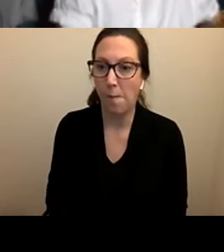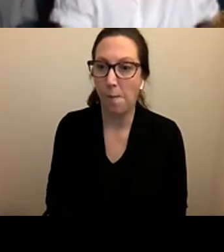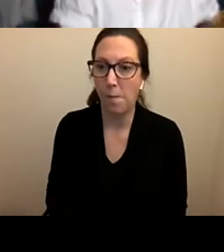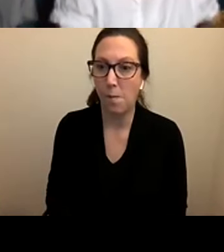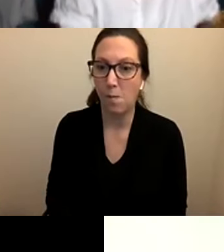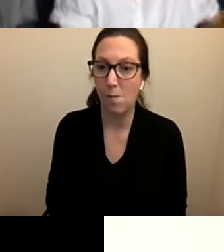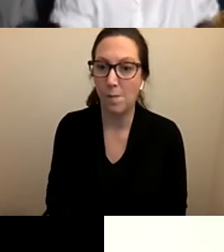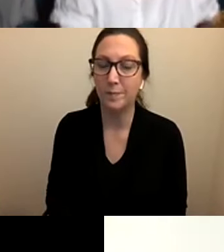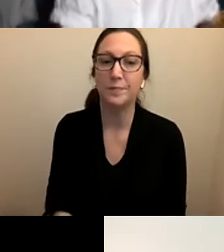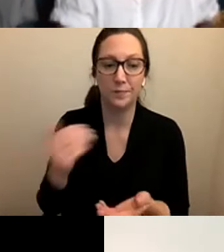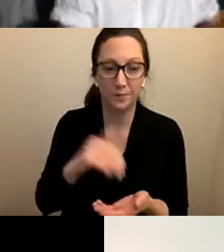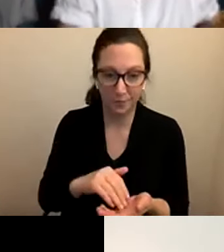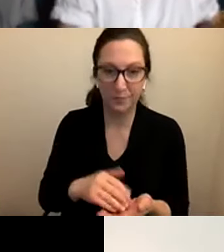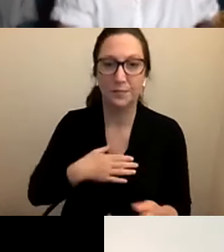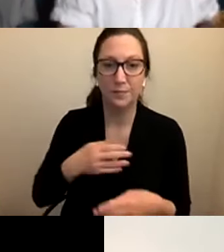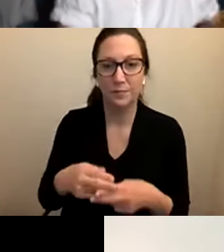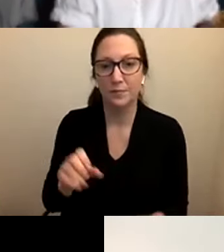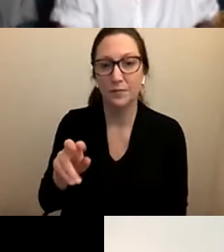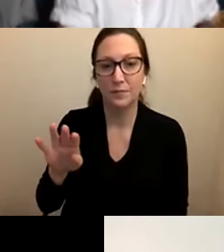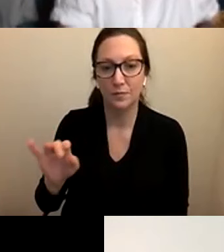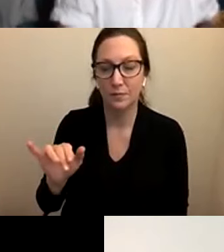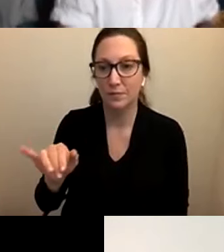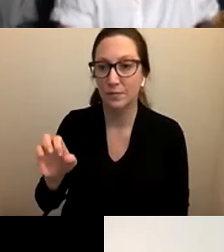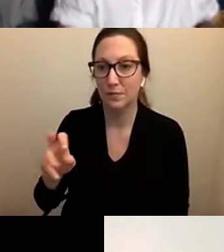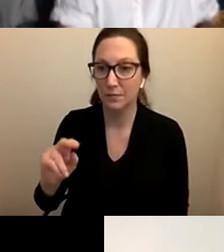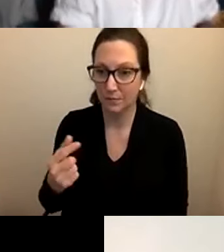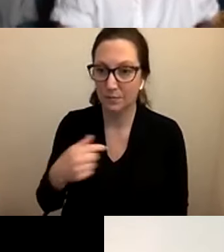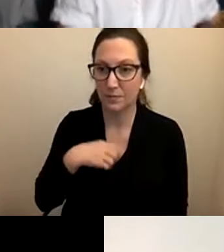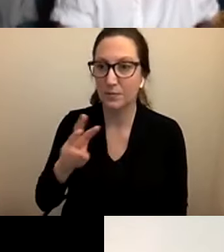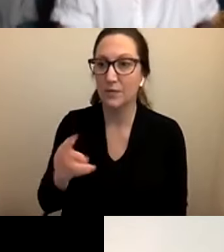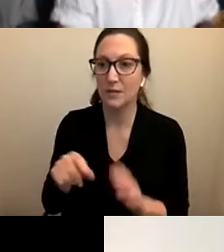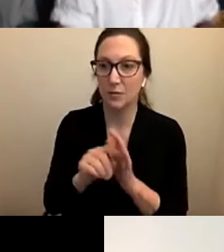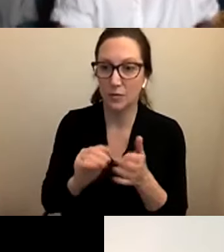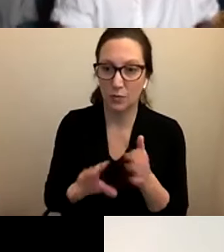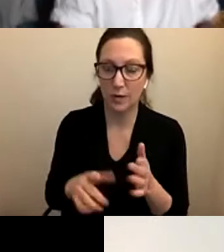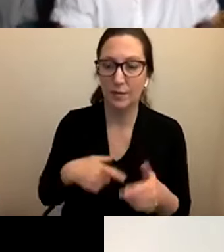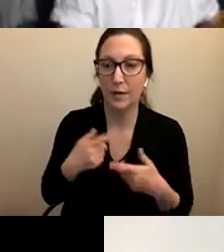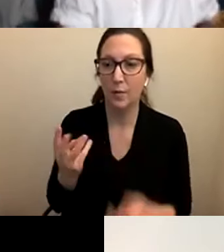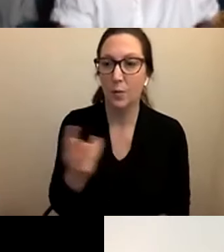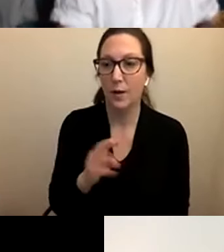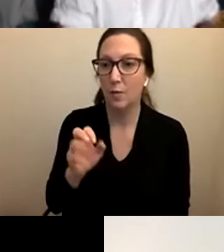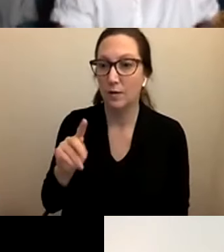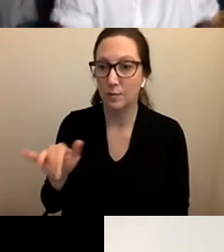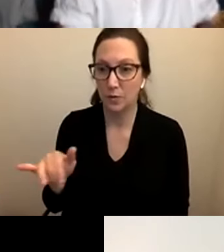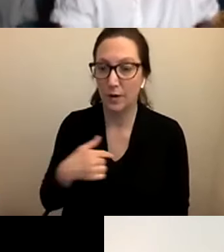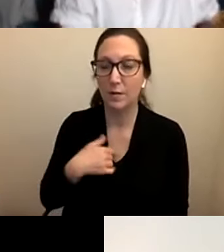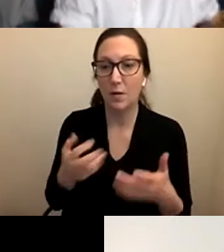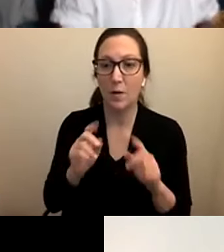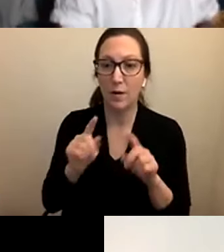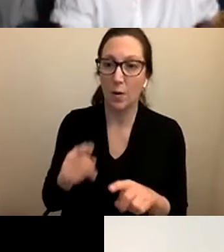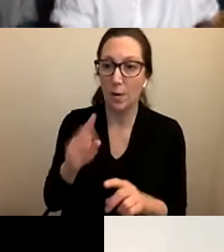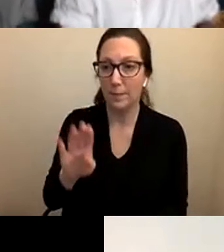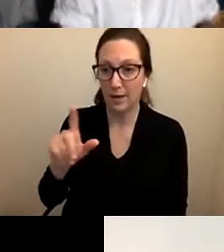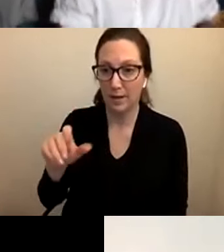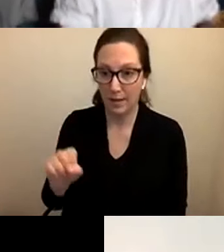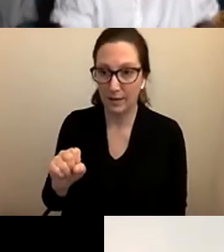Hello, my name is Suri Yang. I am a 6th grade student and live in West Roxbury. I wanted to go to the Boston Latin School and work